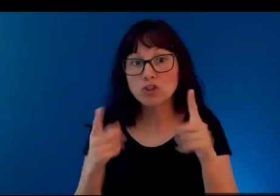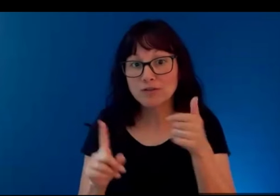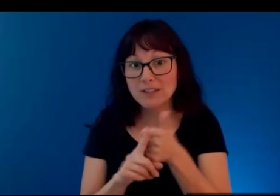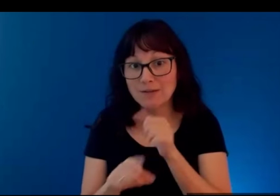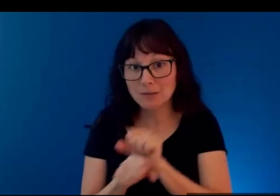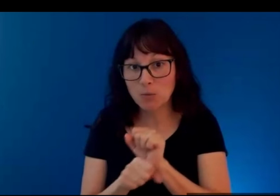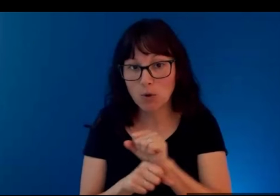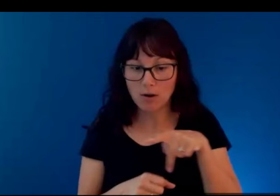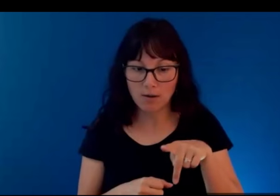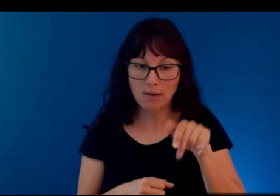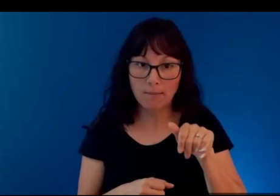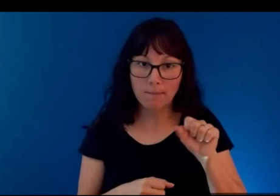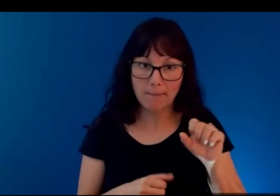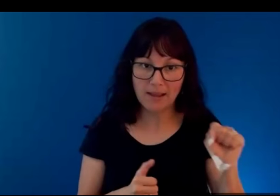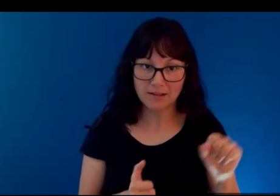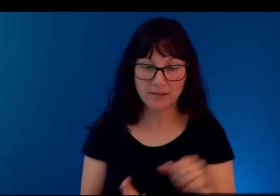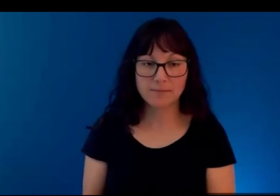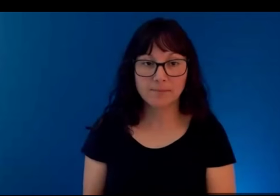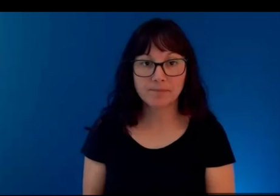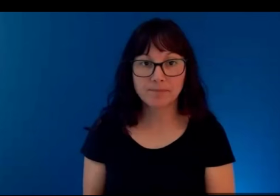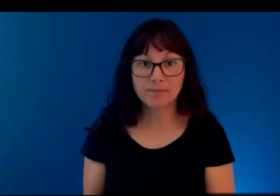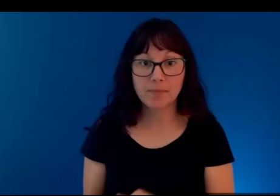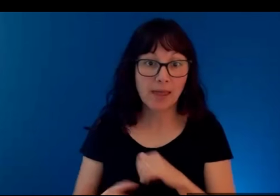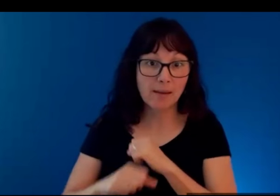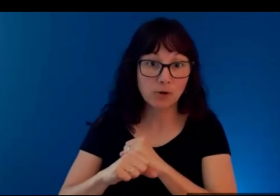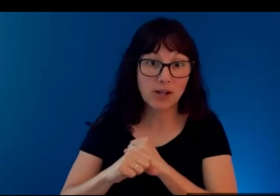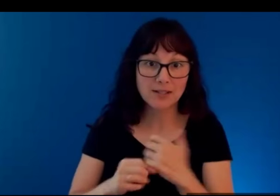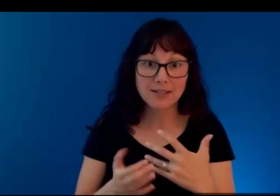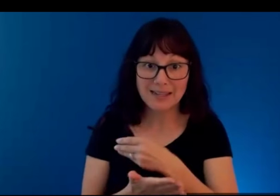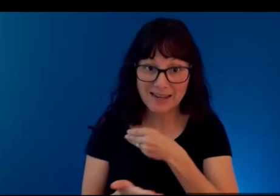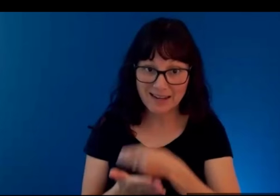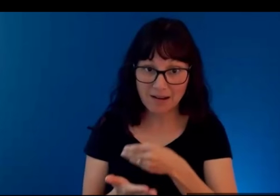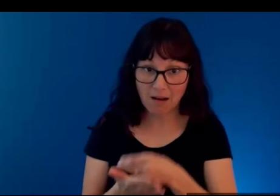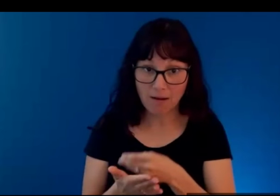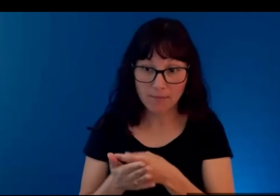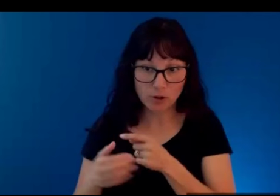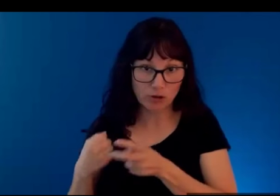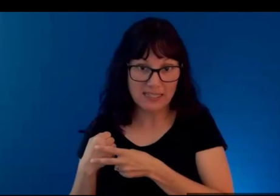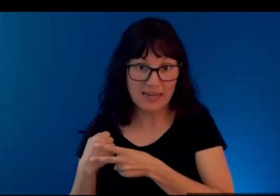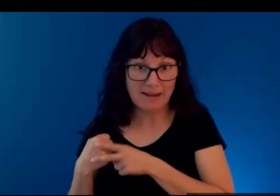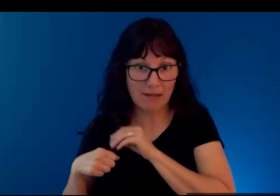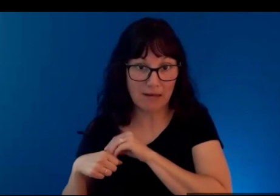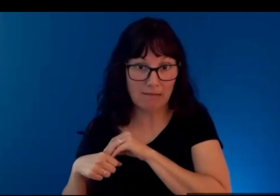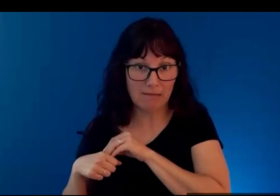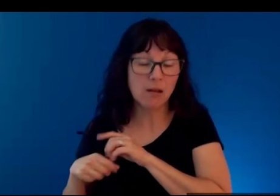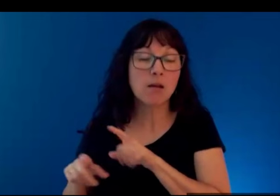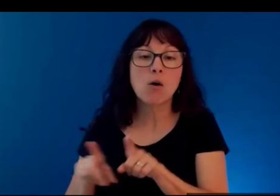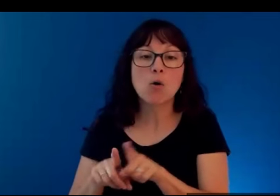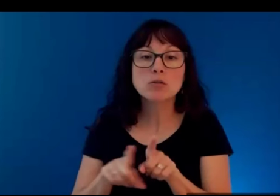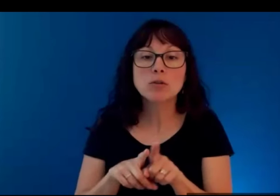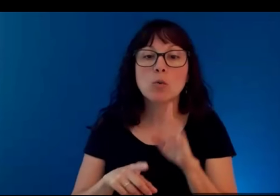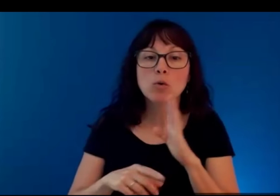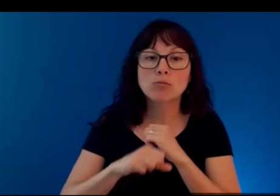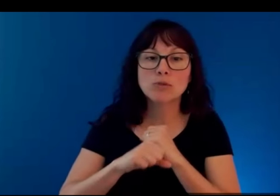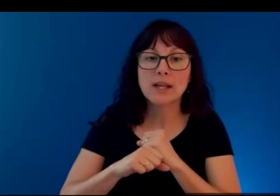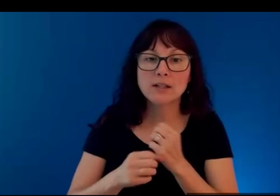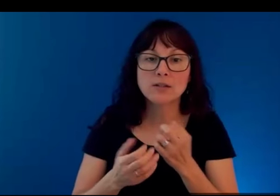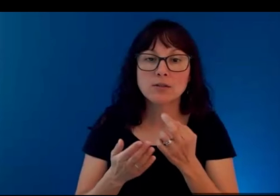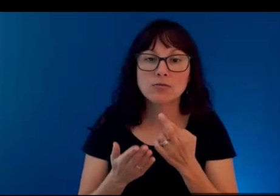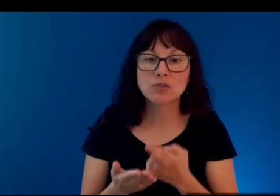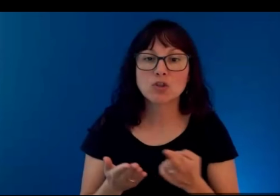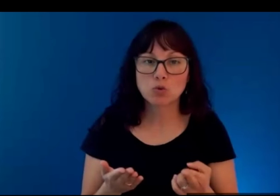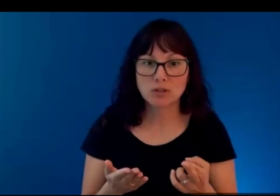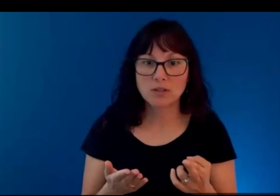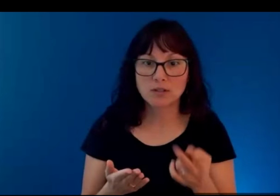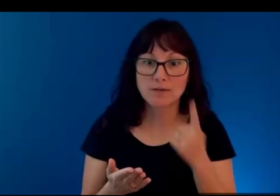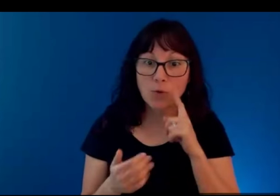PASS, which not only protects the income that you're setting aside, but it also protects resources that you